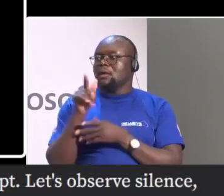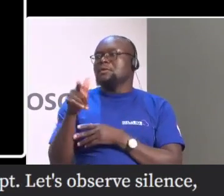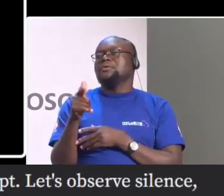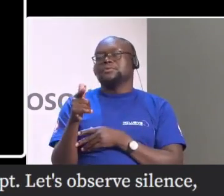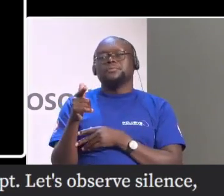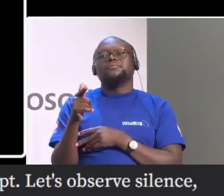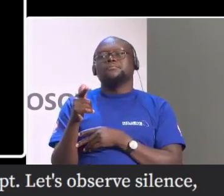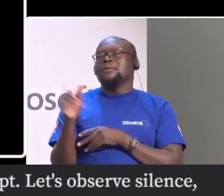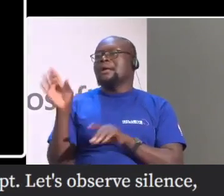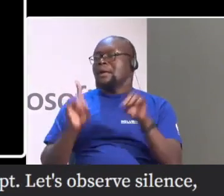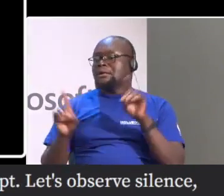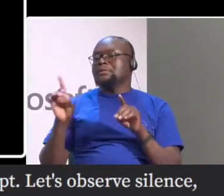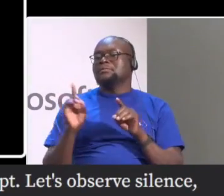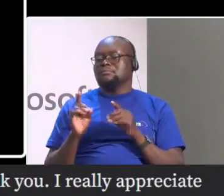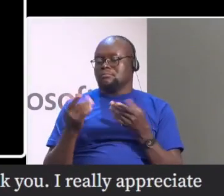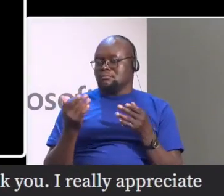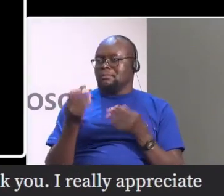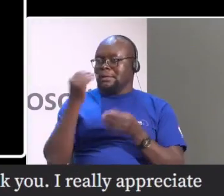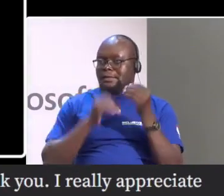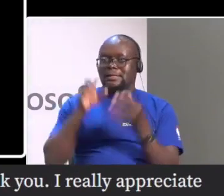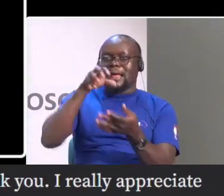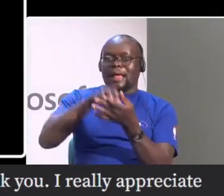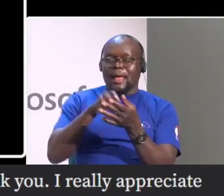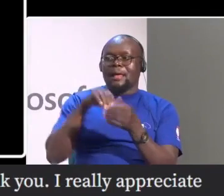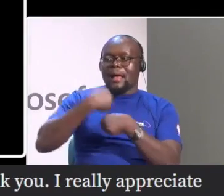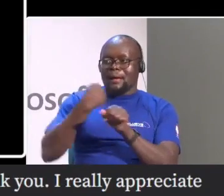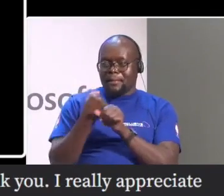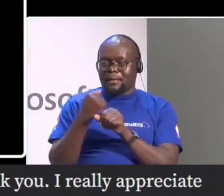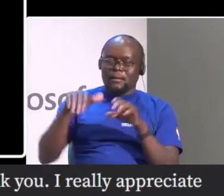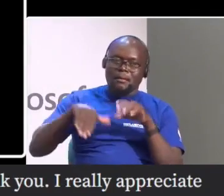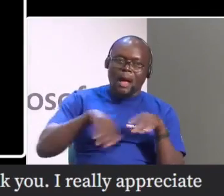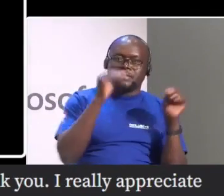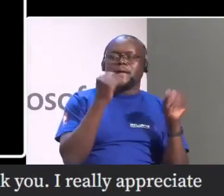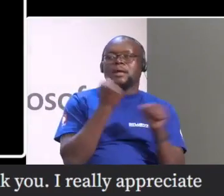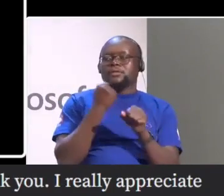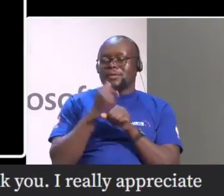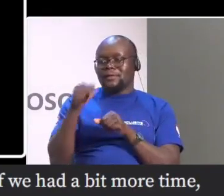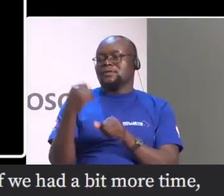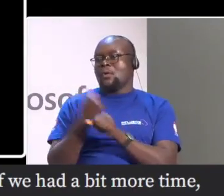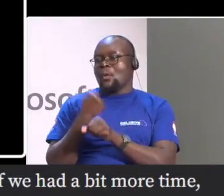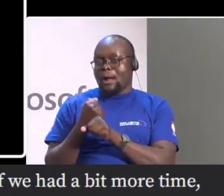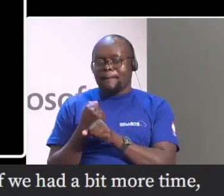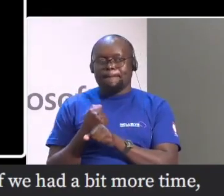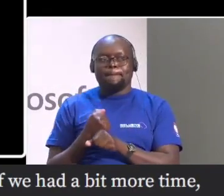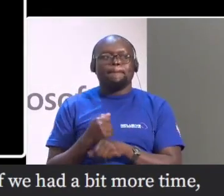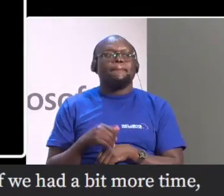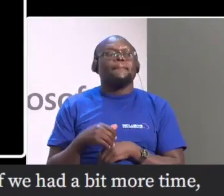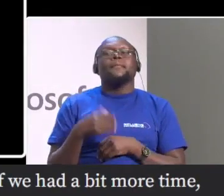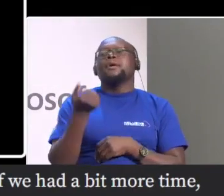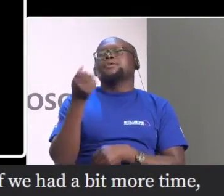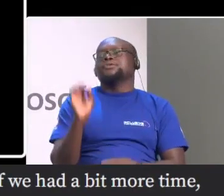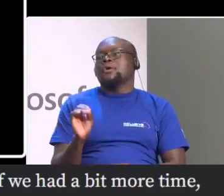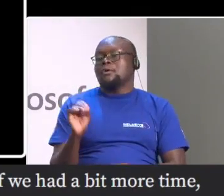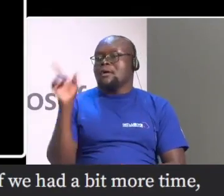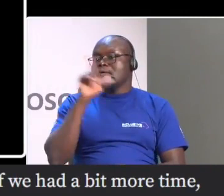actually be dancing around with each other, eating cake and kind of going outside and doing this exercise. So just